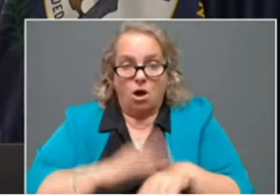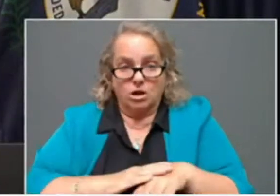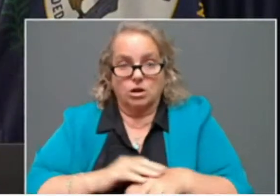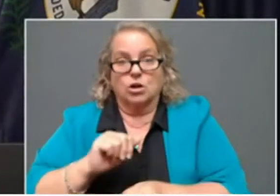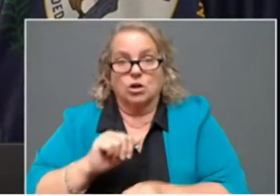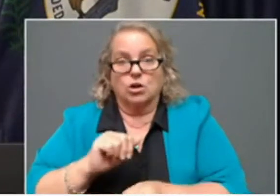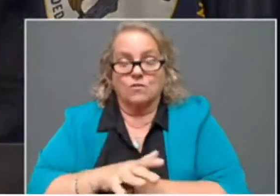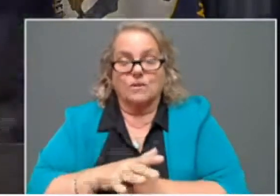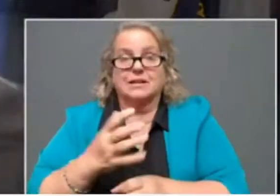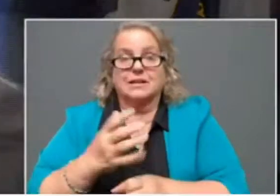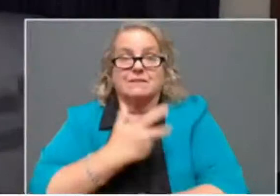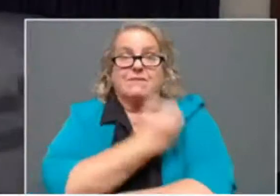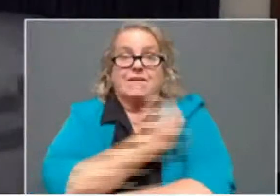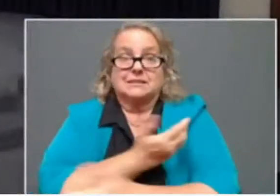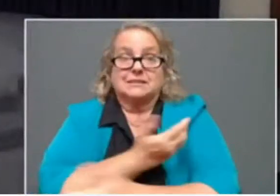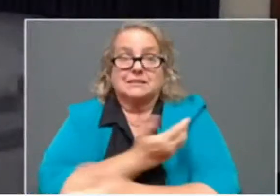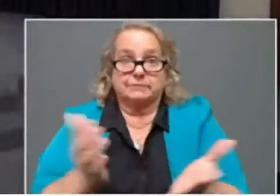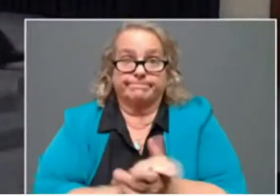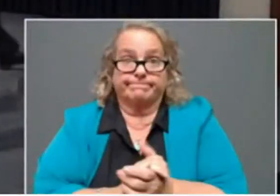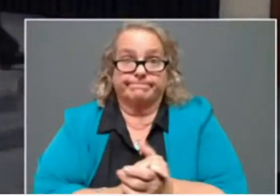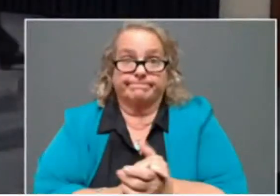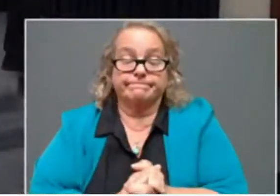vaccinated.